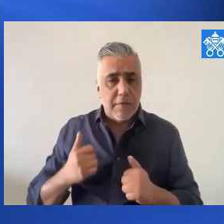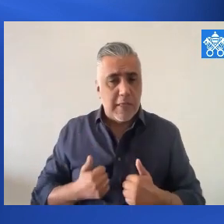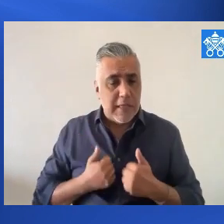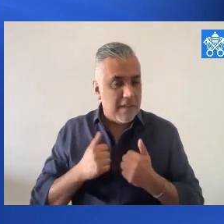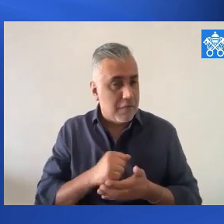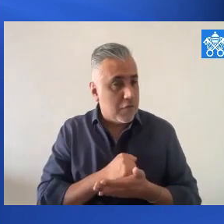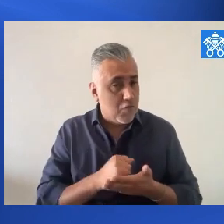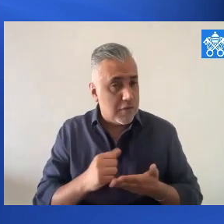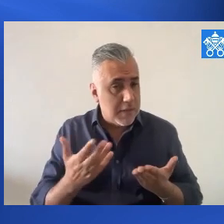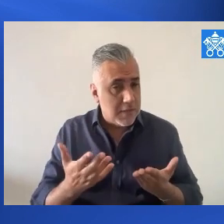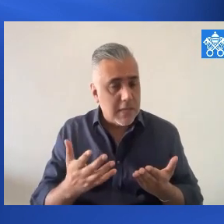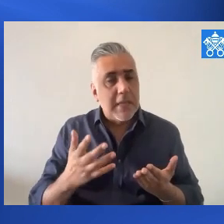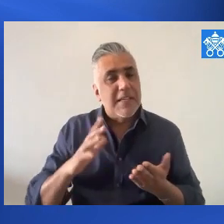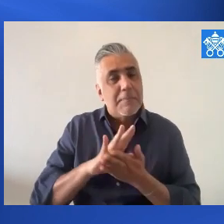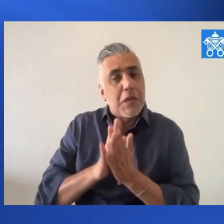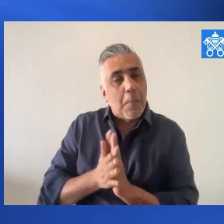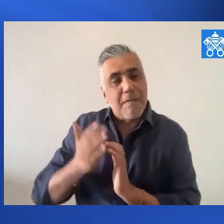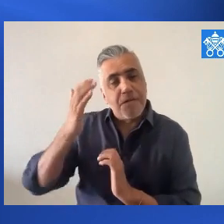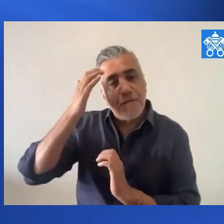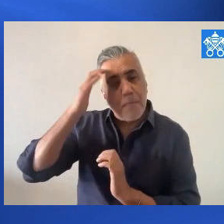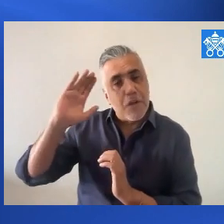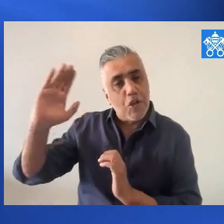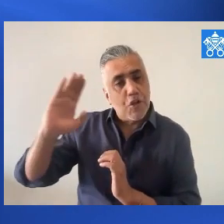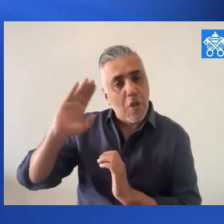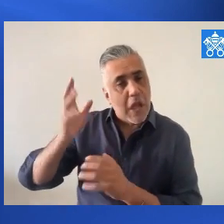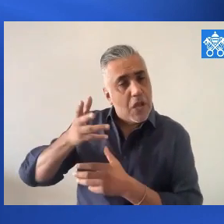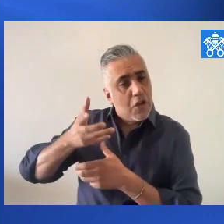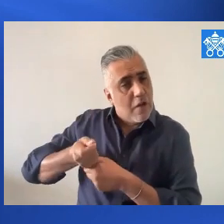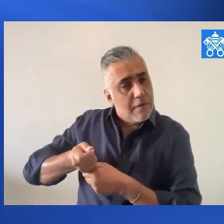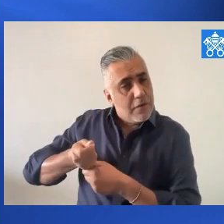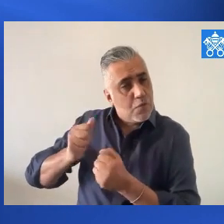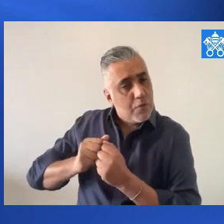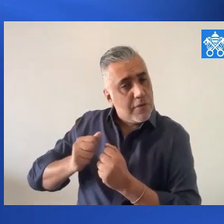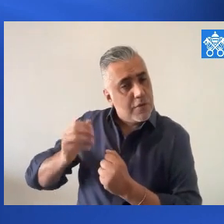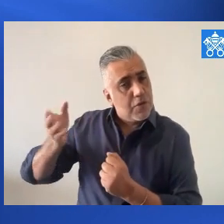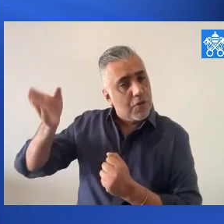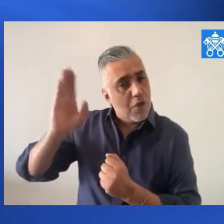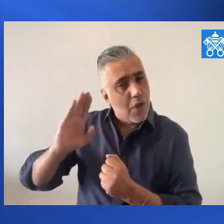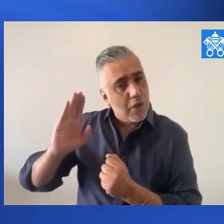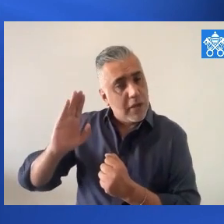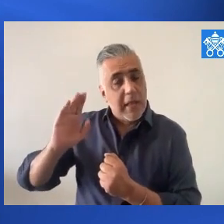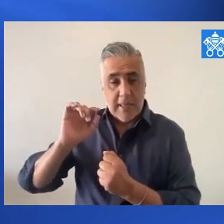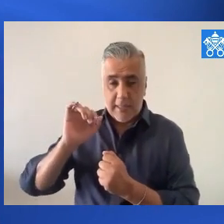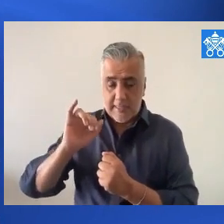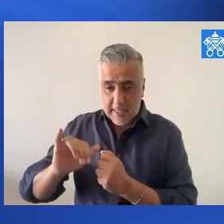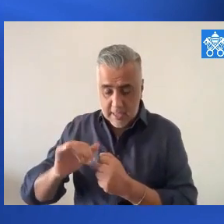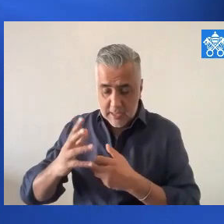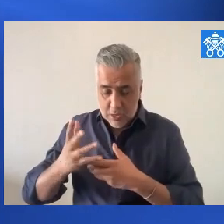spontaneity. The secret of the lives of the saints is familiarity and confidence with